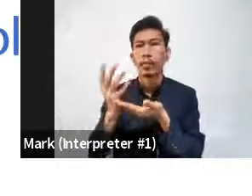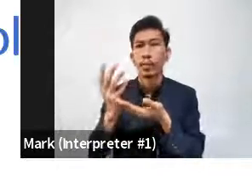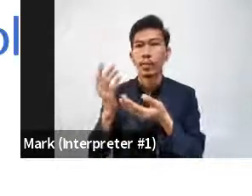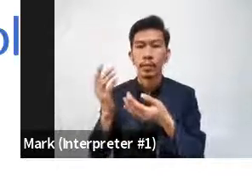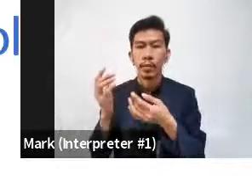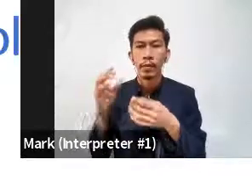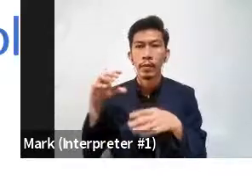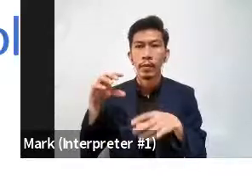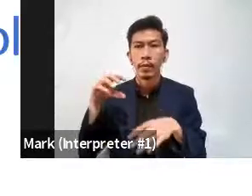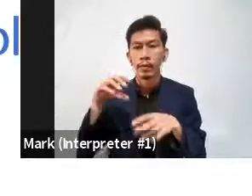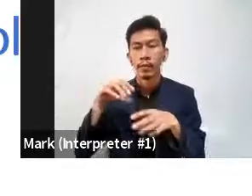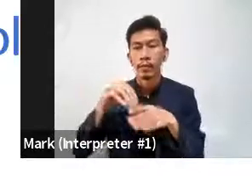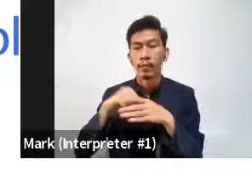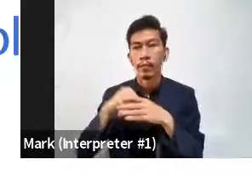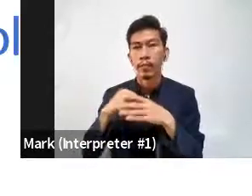health infrastructure.